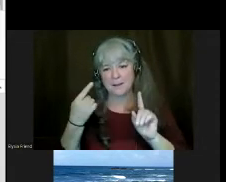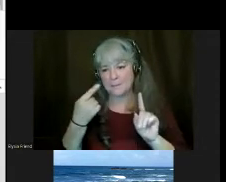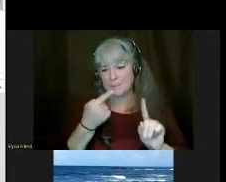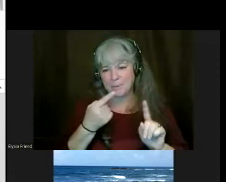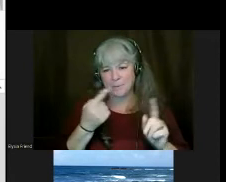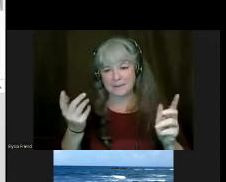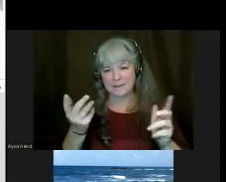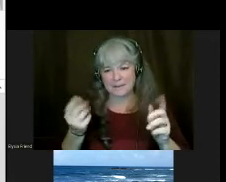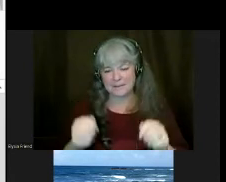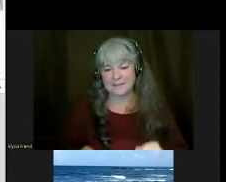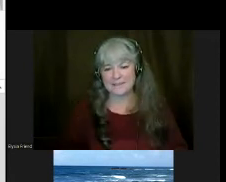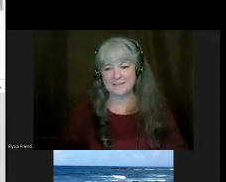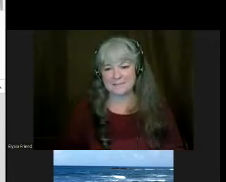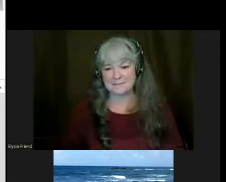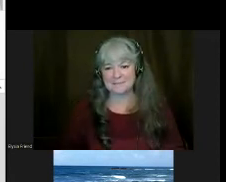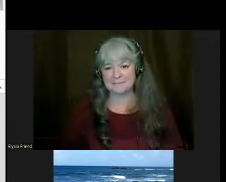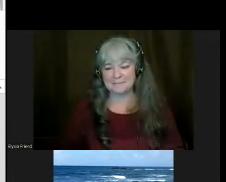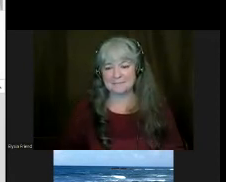that